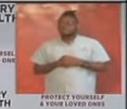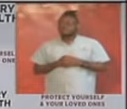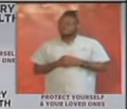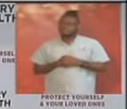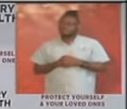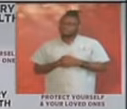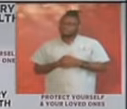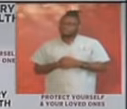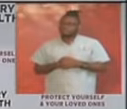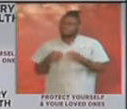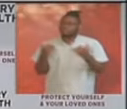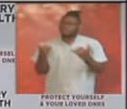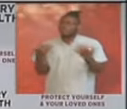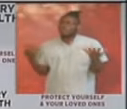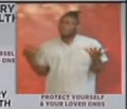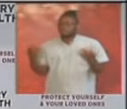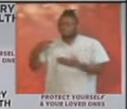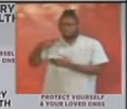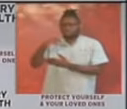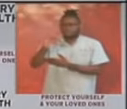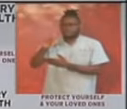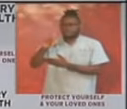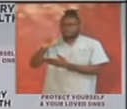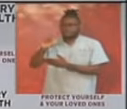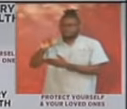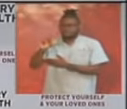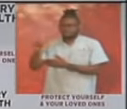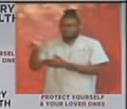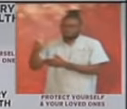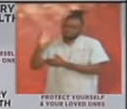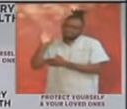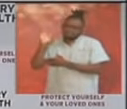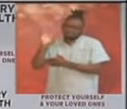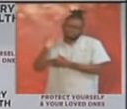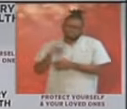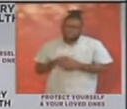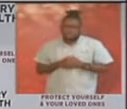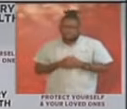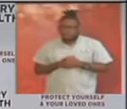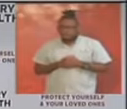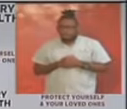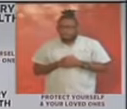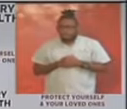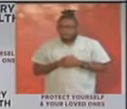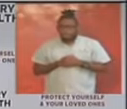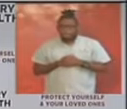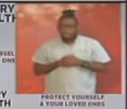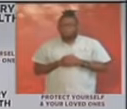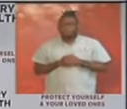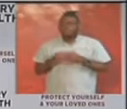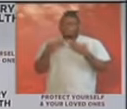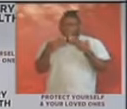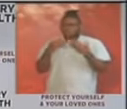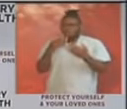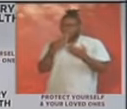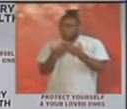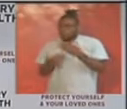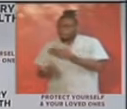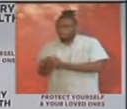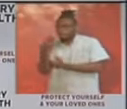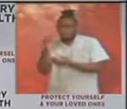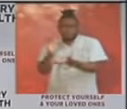we go to Dr. Hines for a brief statement from him at this time. Thank you, Ms. Alcantara. Good morning to Dr. Abdul Richards.